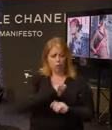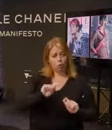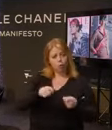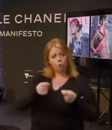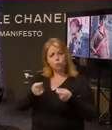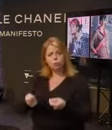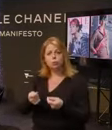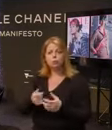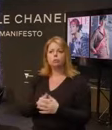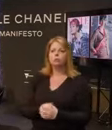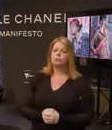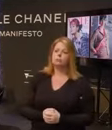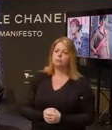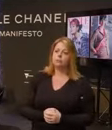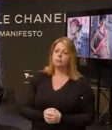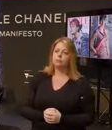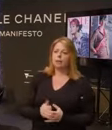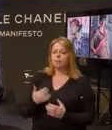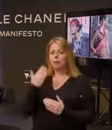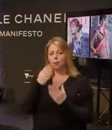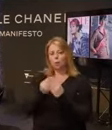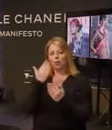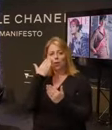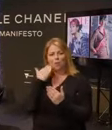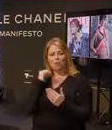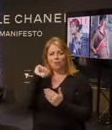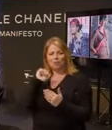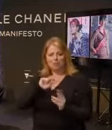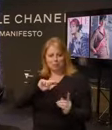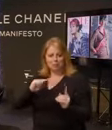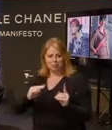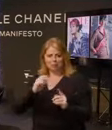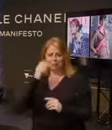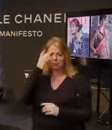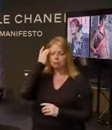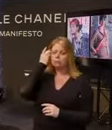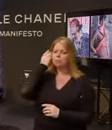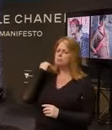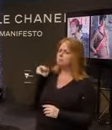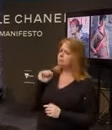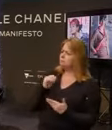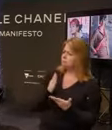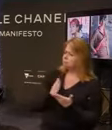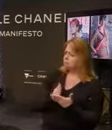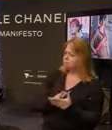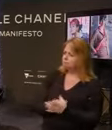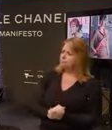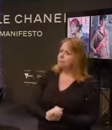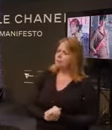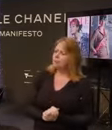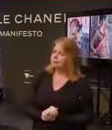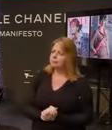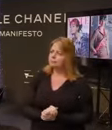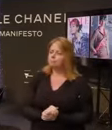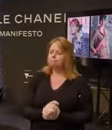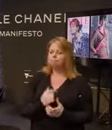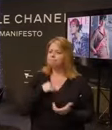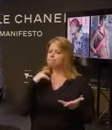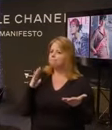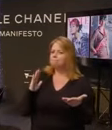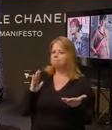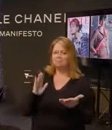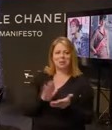and perhaps with that sort of feminist perspective. Yeah, sure. I mean, I was delighted to be